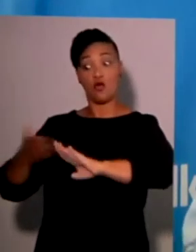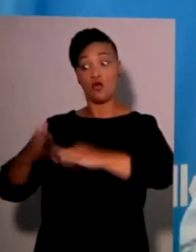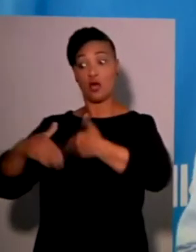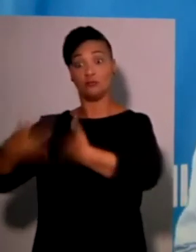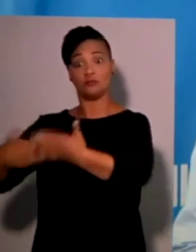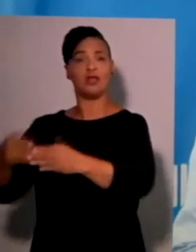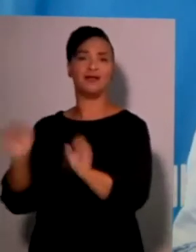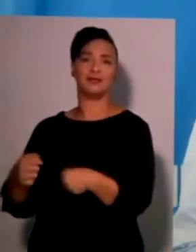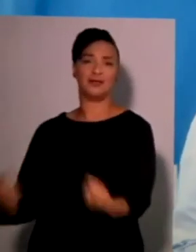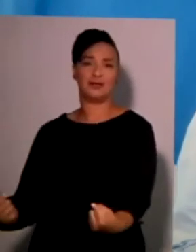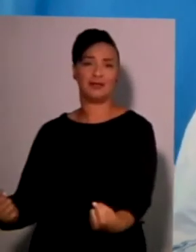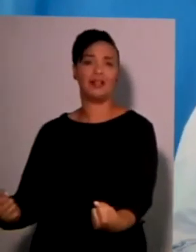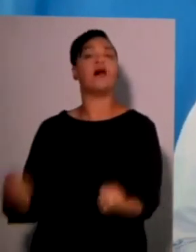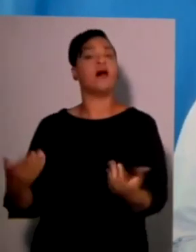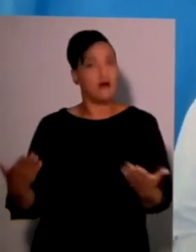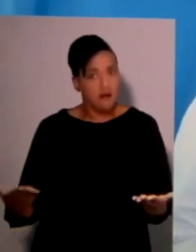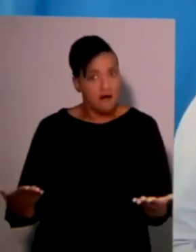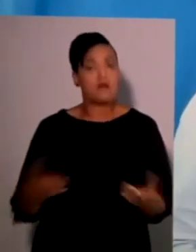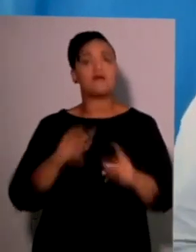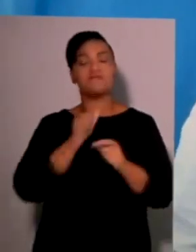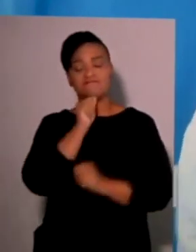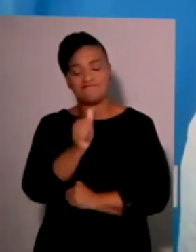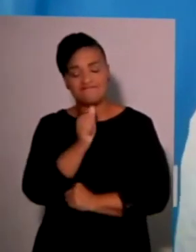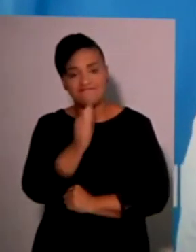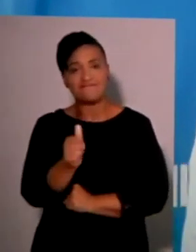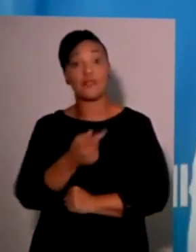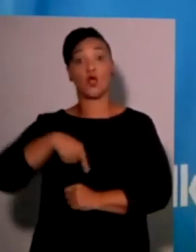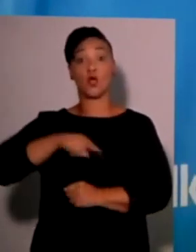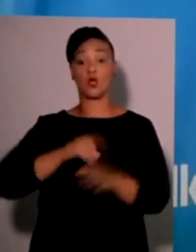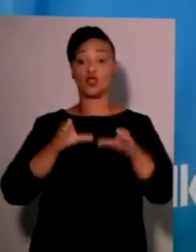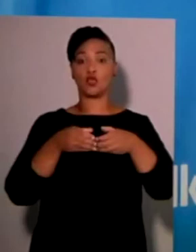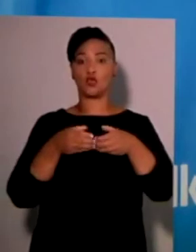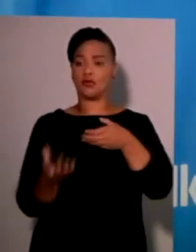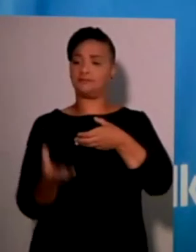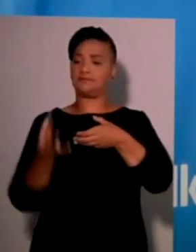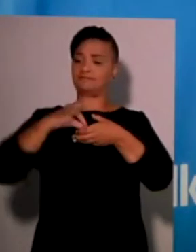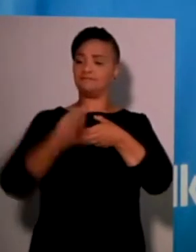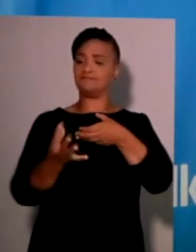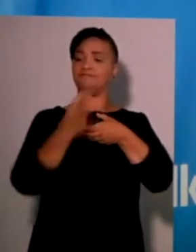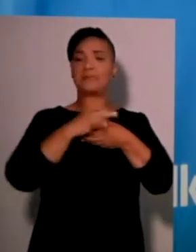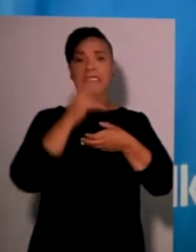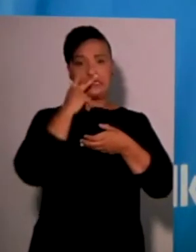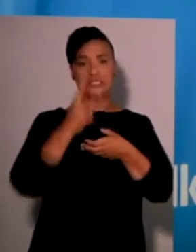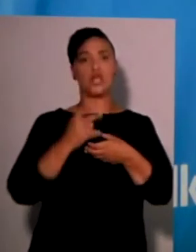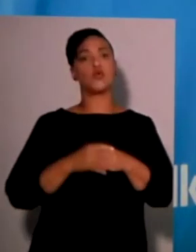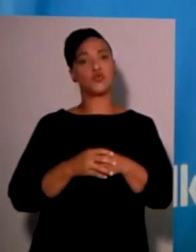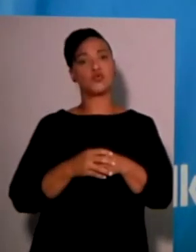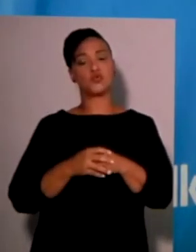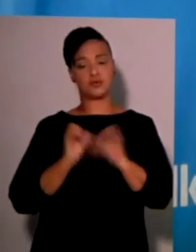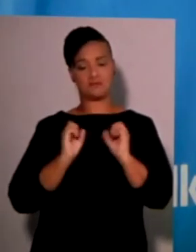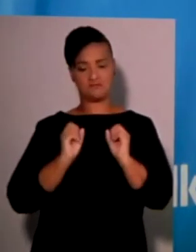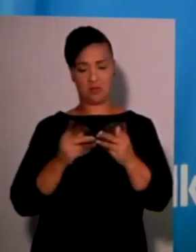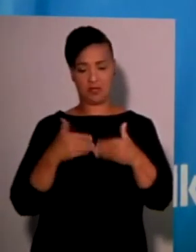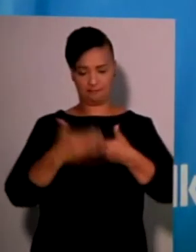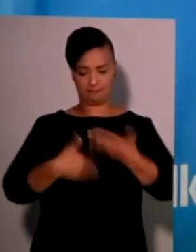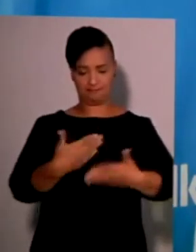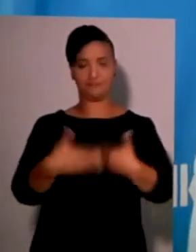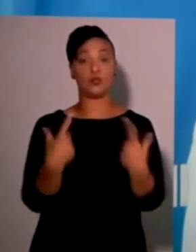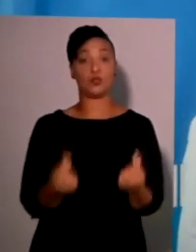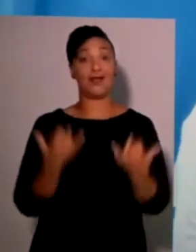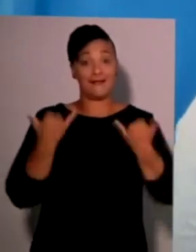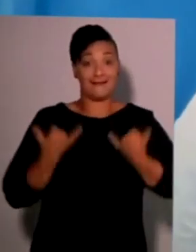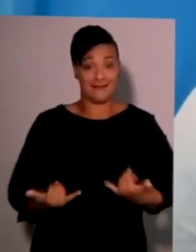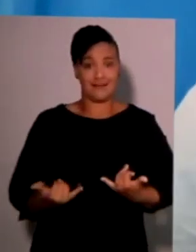with all of that, our group revenue showed quite a lot of resilience in the face of the pandemic. And I will now move on to